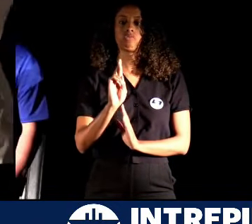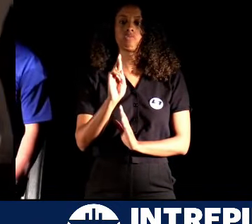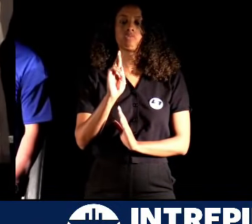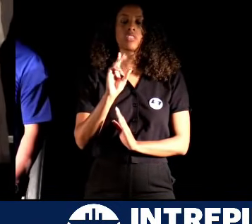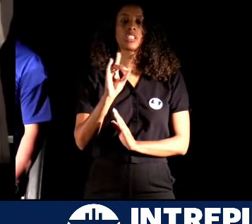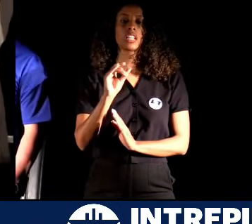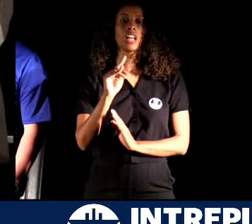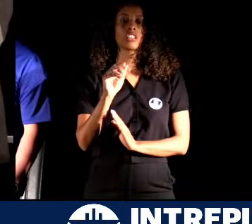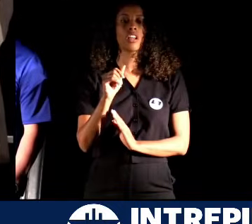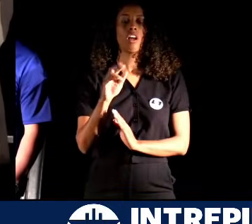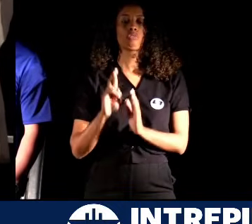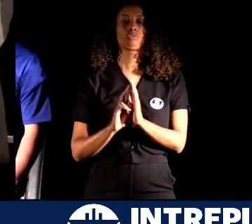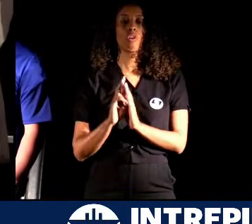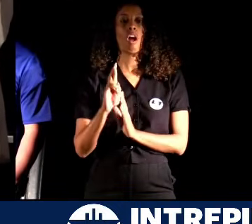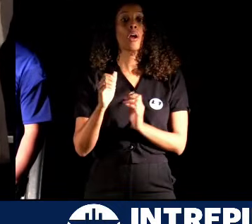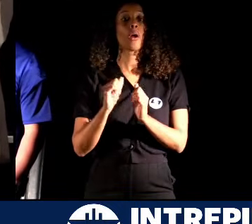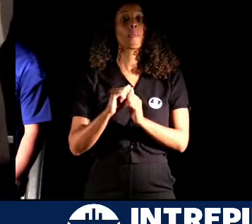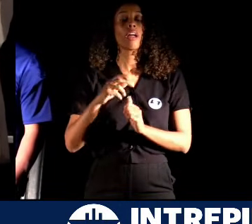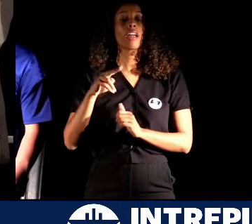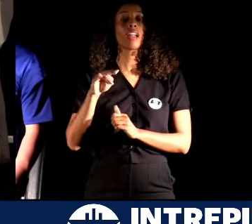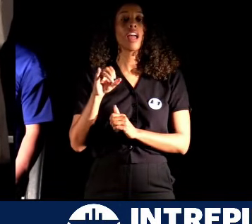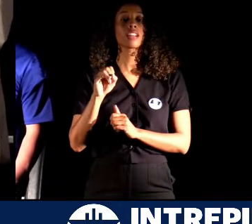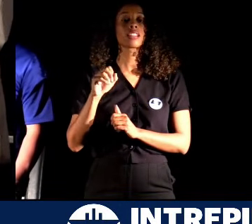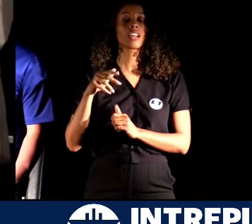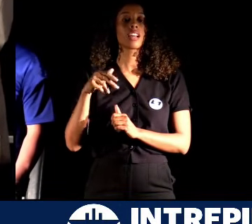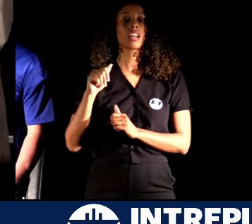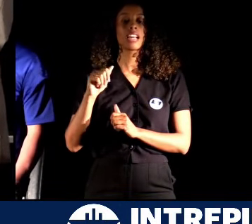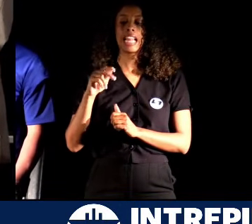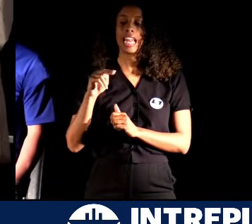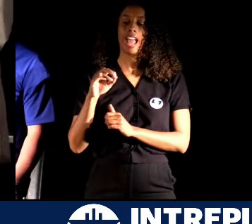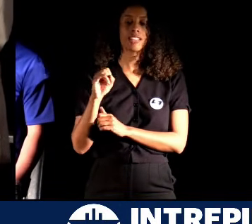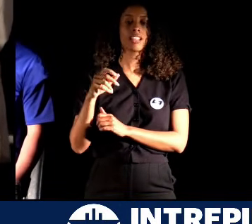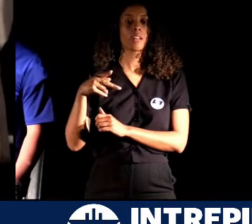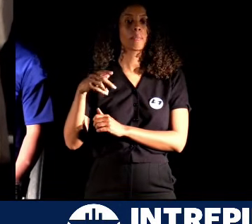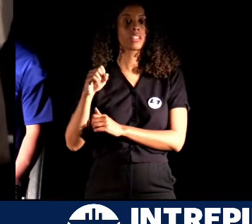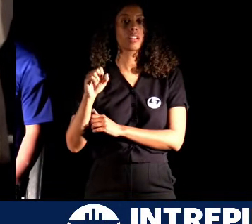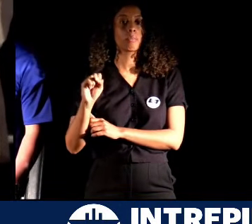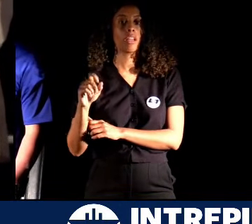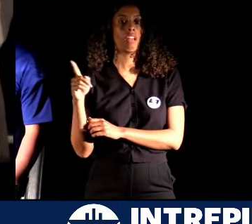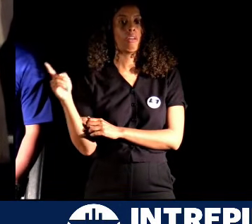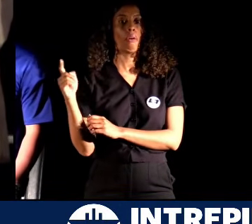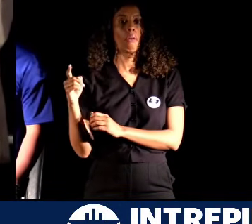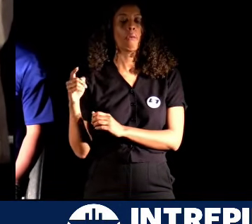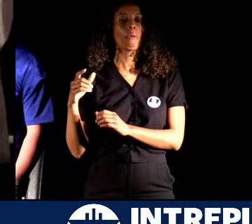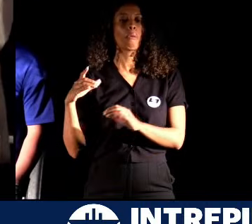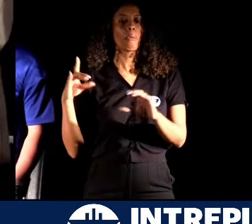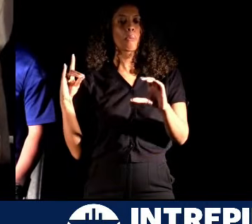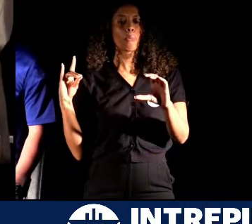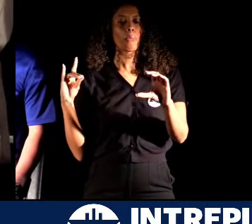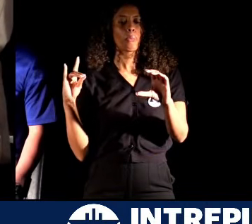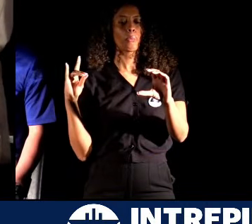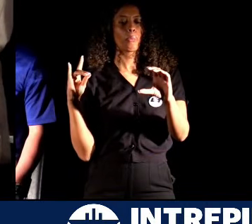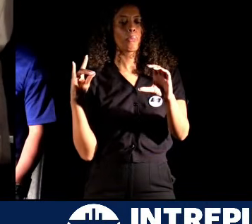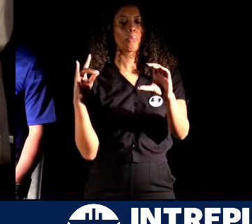NASA's Parker Solar Probe, a daring mission to shed light on the mysteries of our closest star, the Sun.